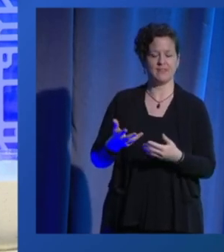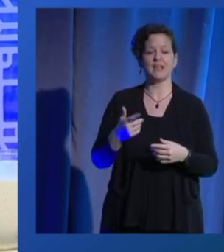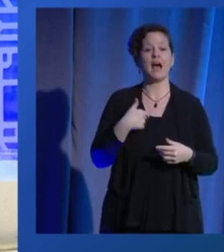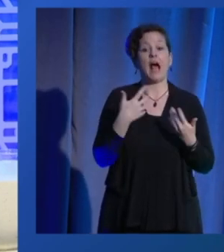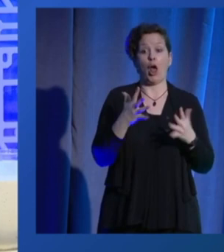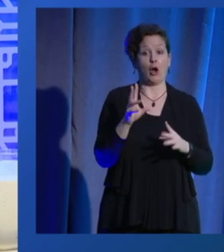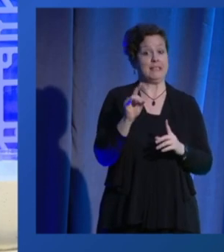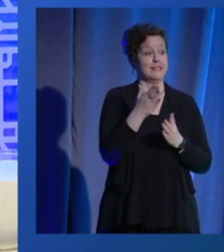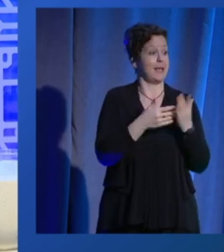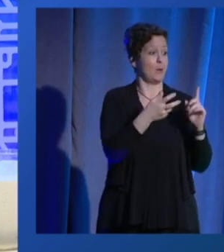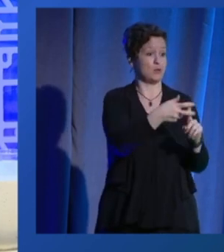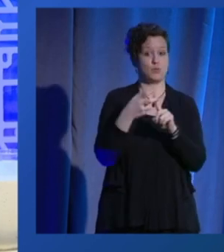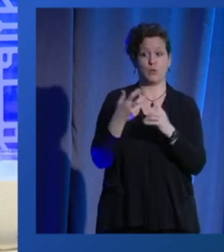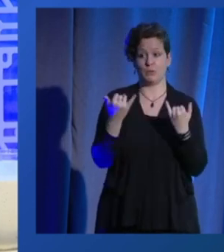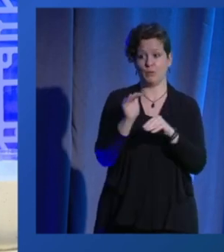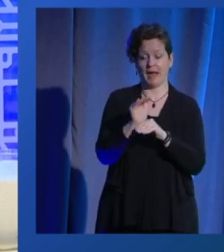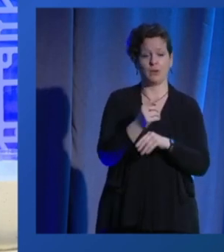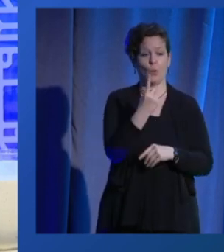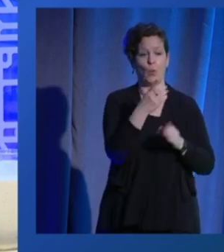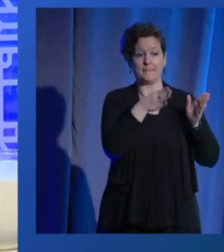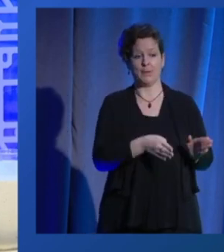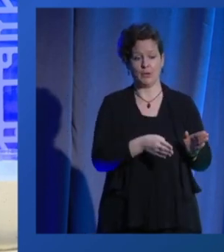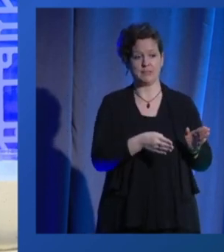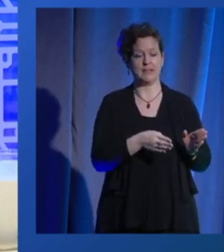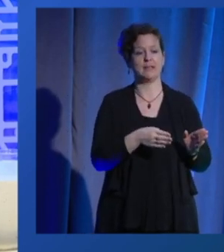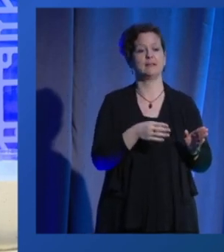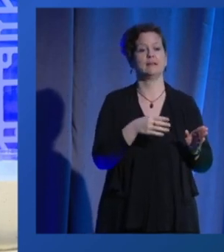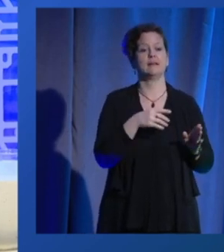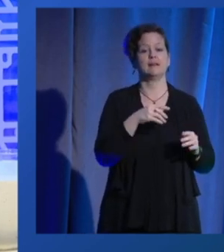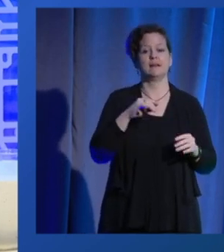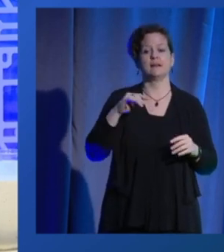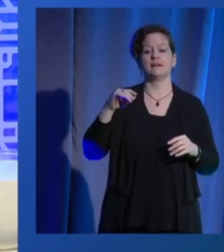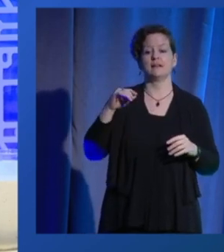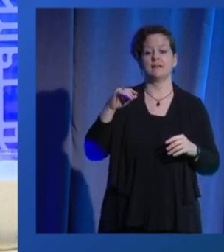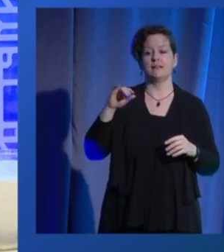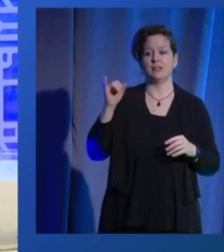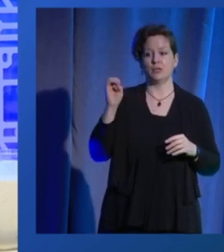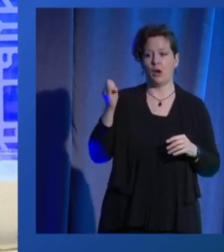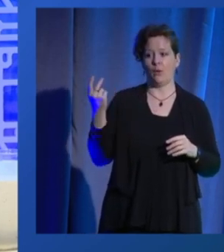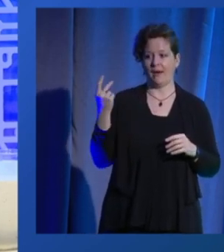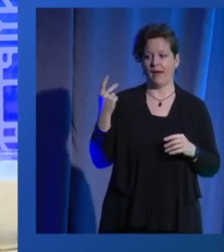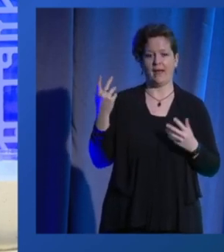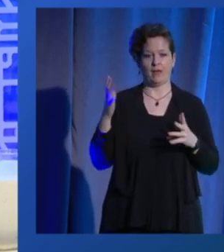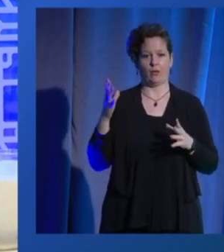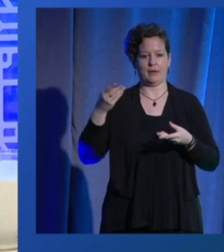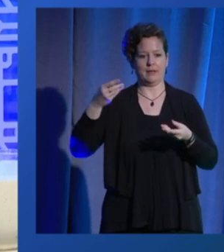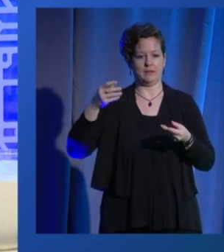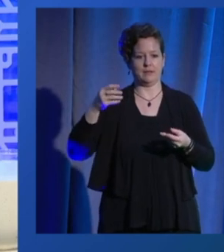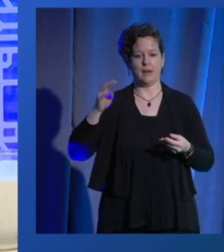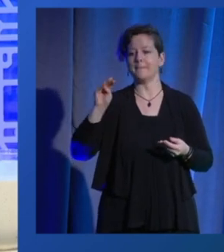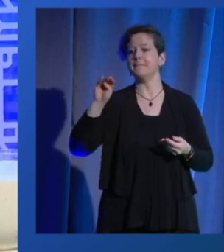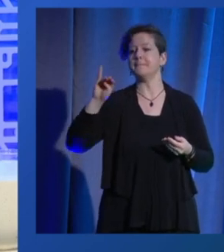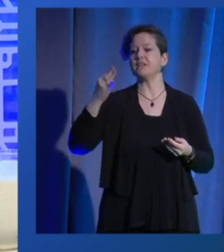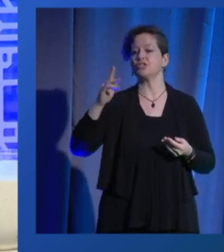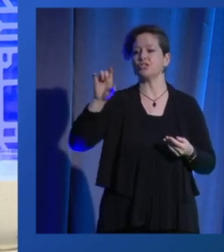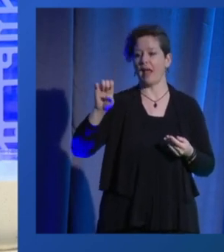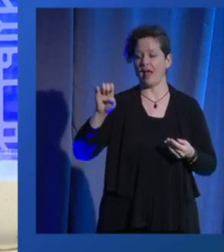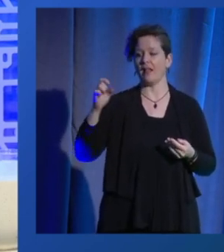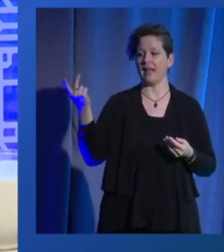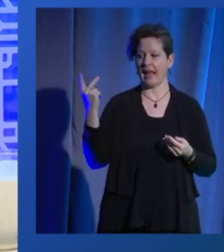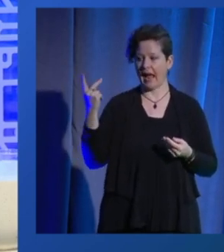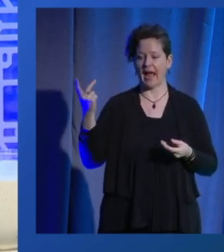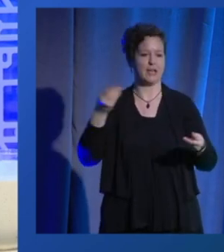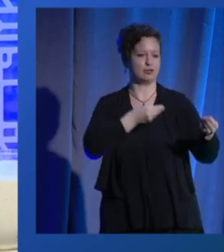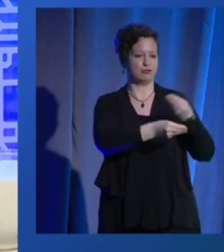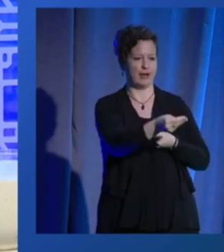recruiting tonight we have an individual that both Michelle and I are now uh exchanged contact information with it's looking to join the uh